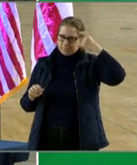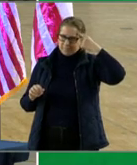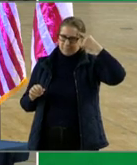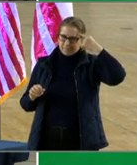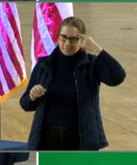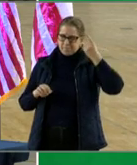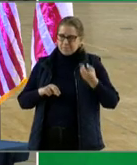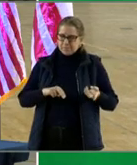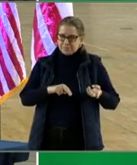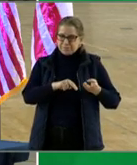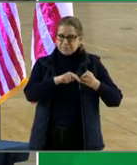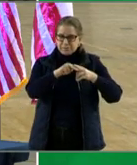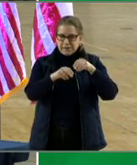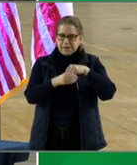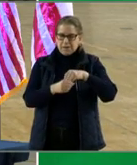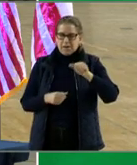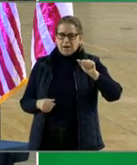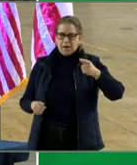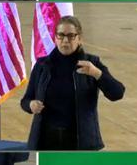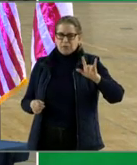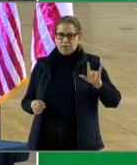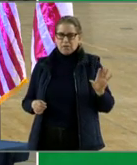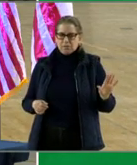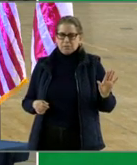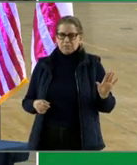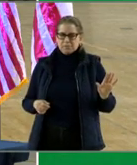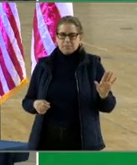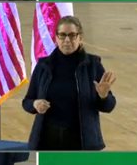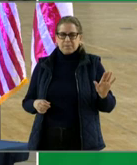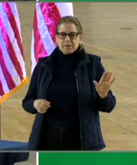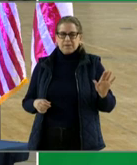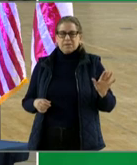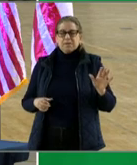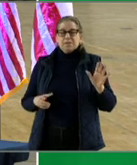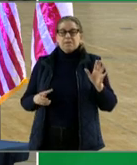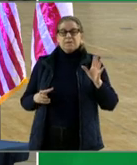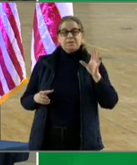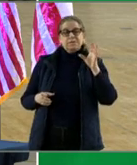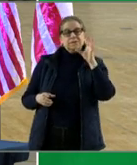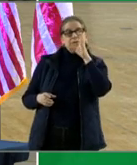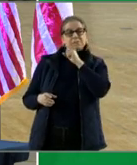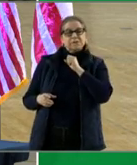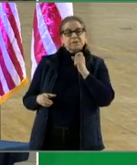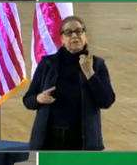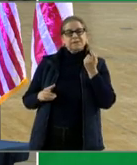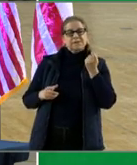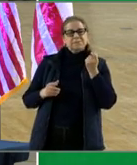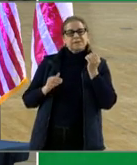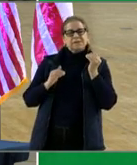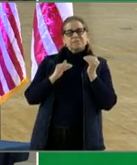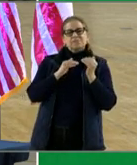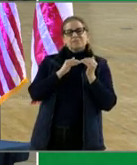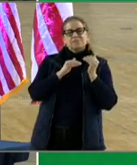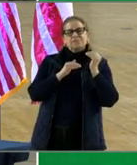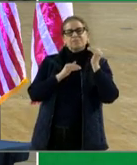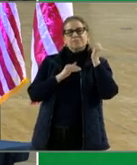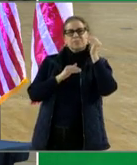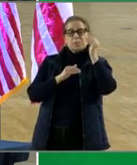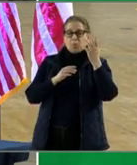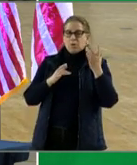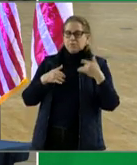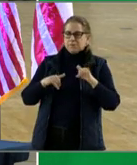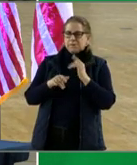its limitation is that it overestimates the impact of the social distancing strategies. So